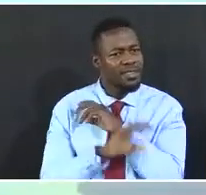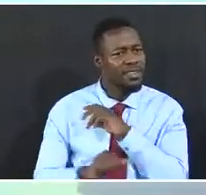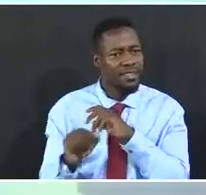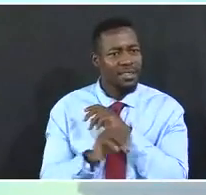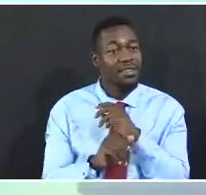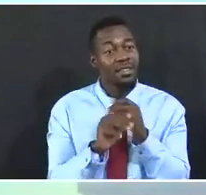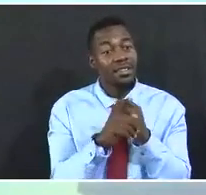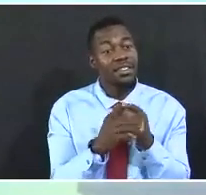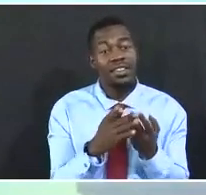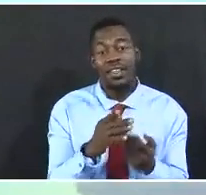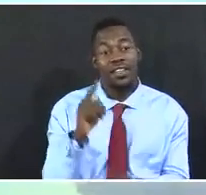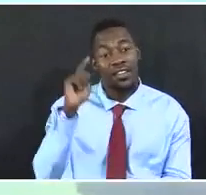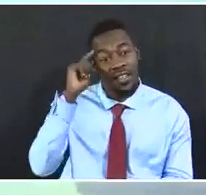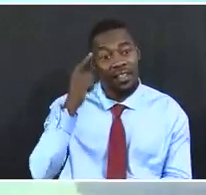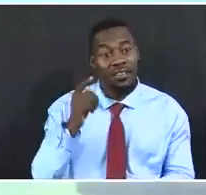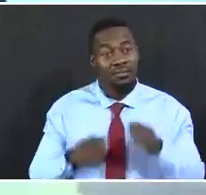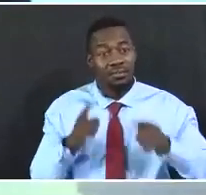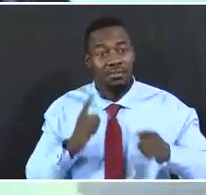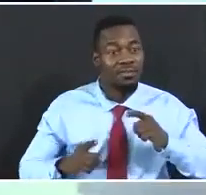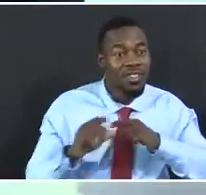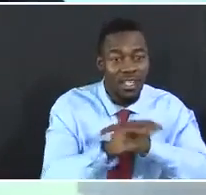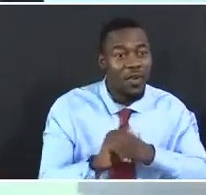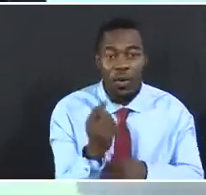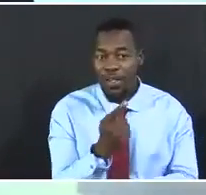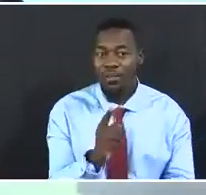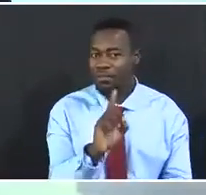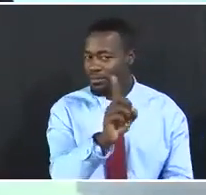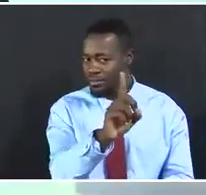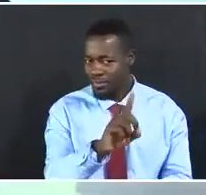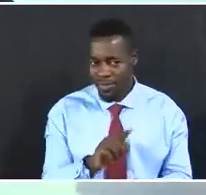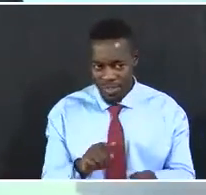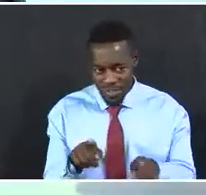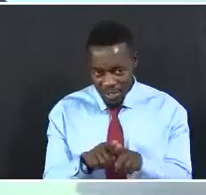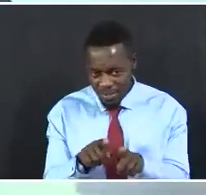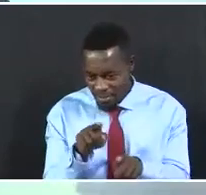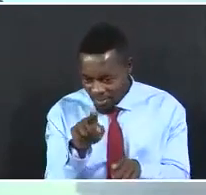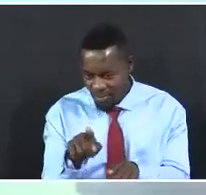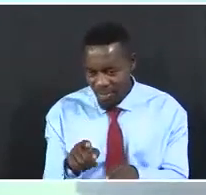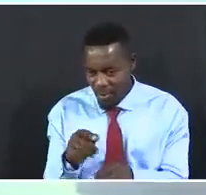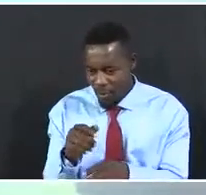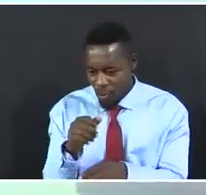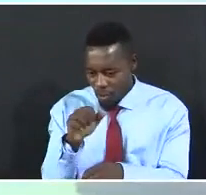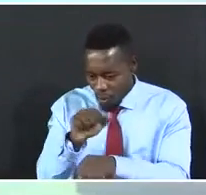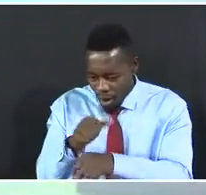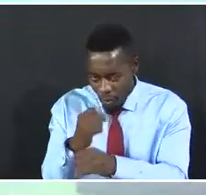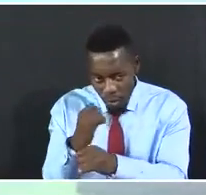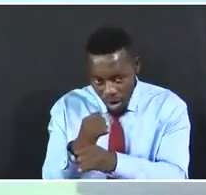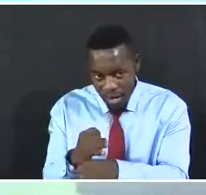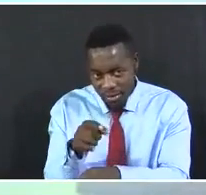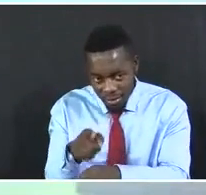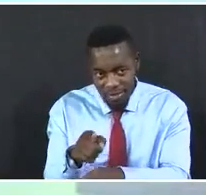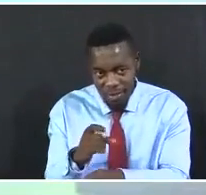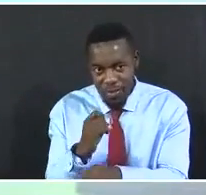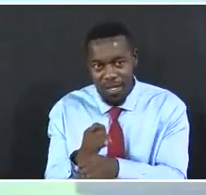offices where they work, okay? And so on. There's a lot of extortion that is happening in this world.